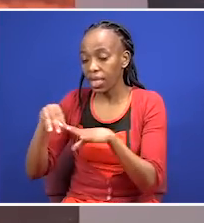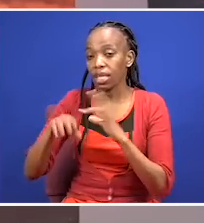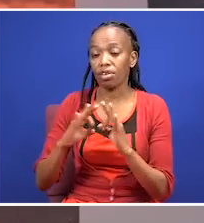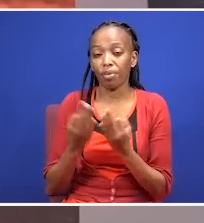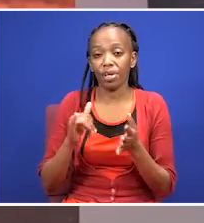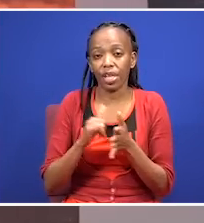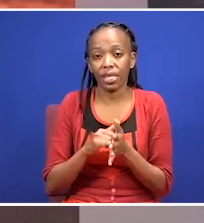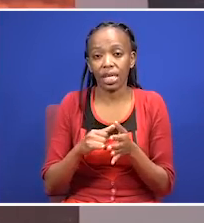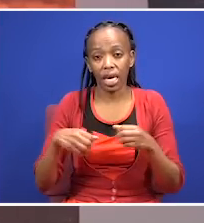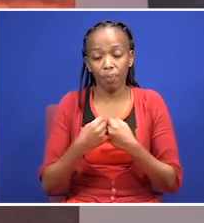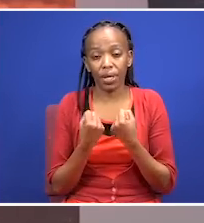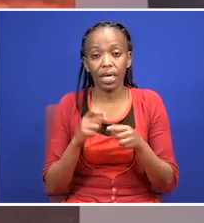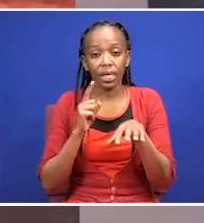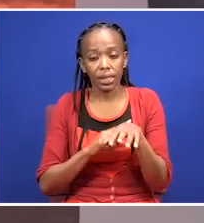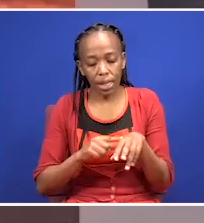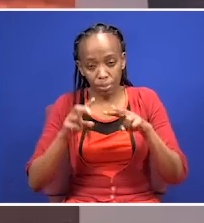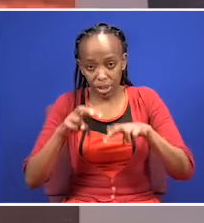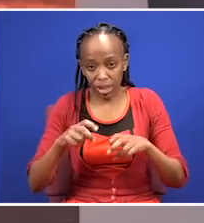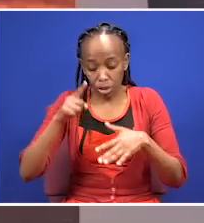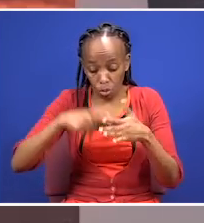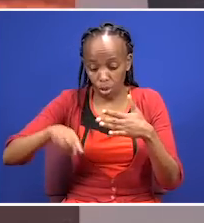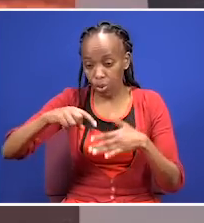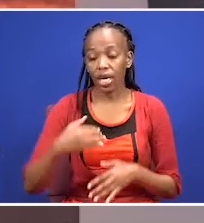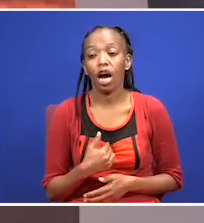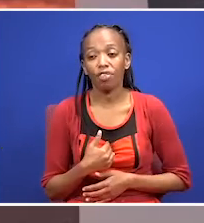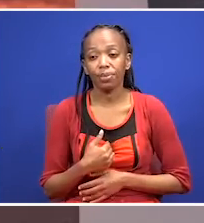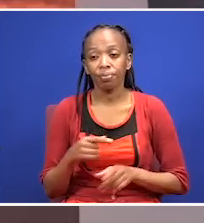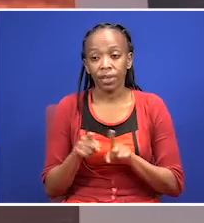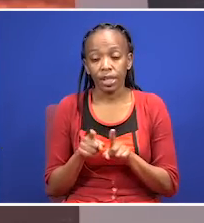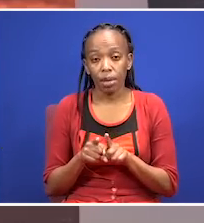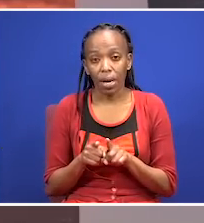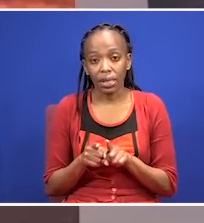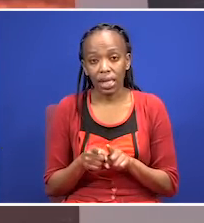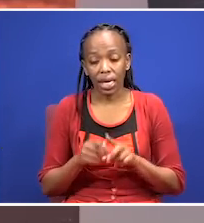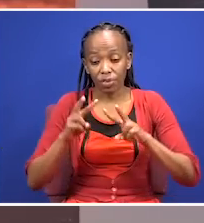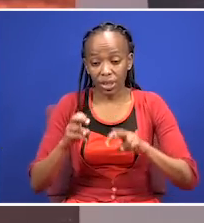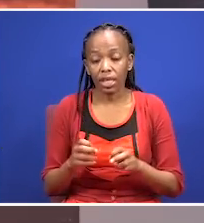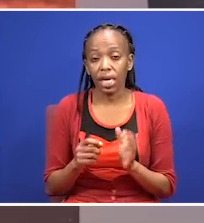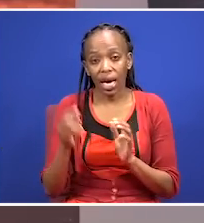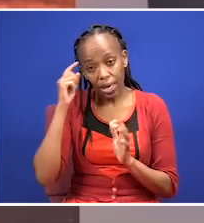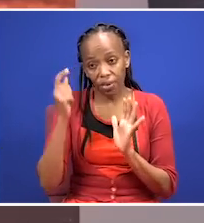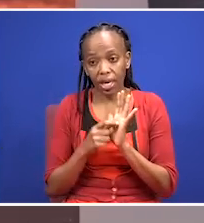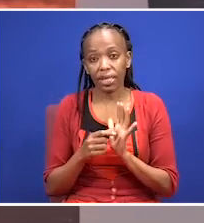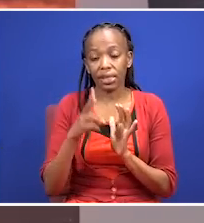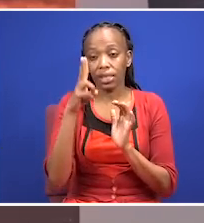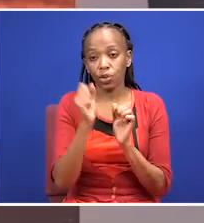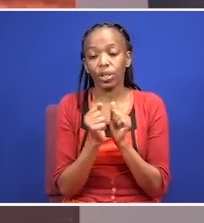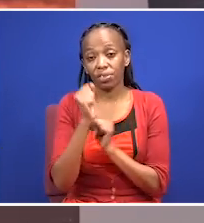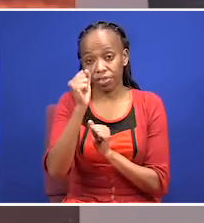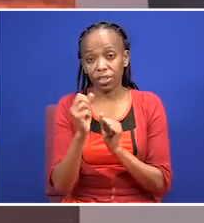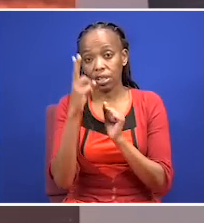fact when checking through uh what we have as a statistic i realized that in 2015